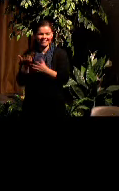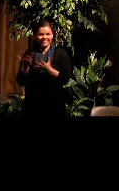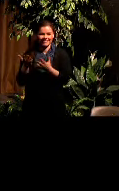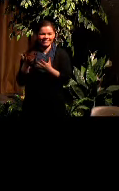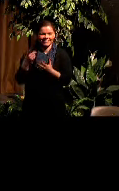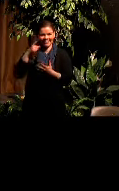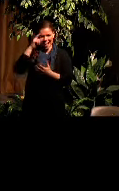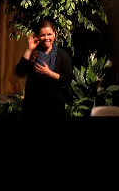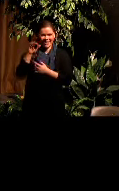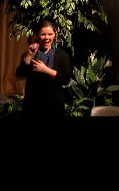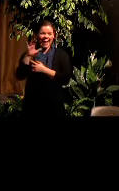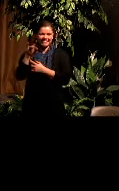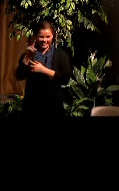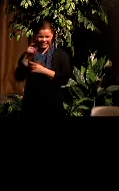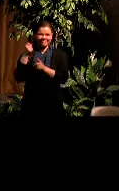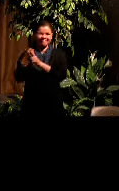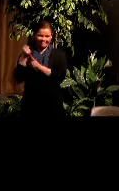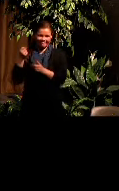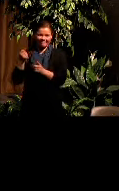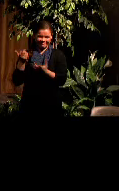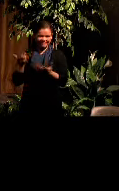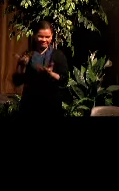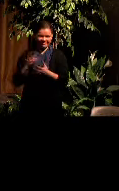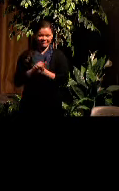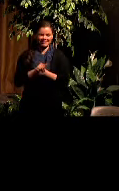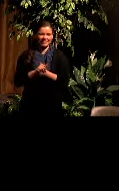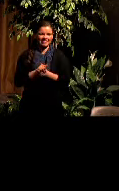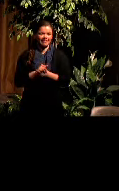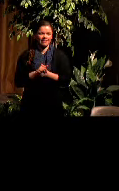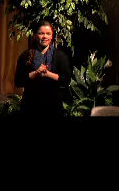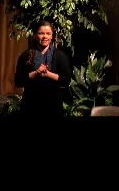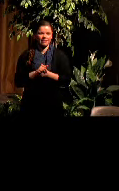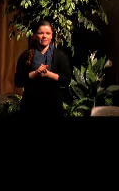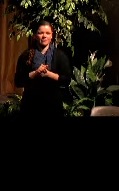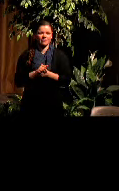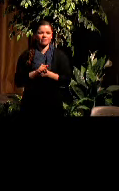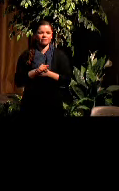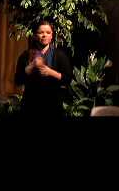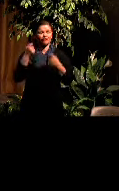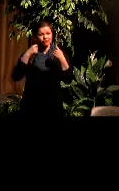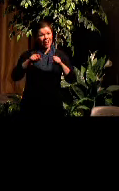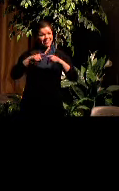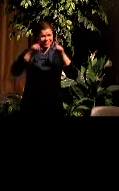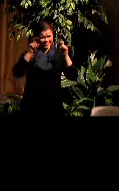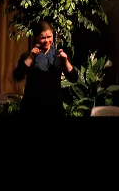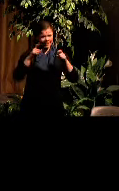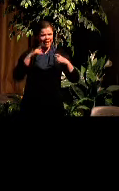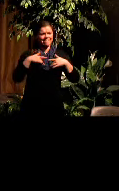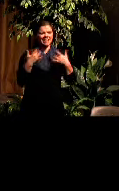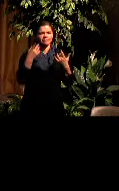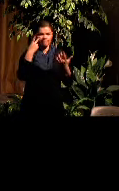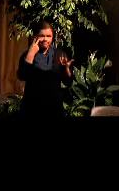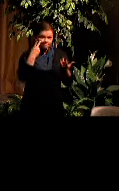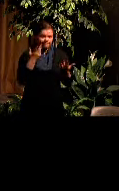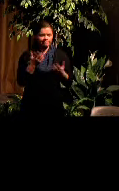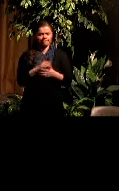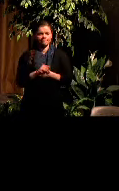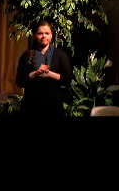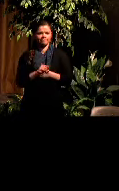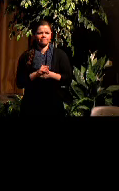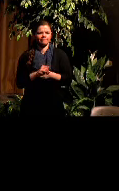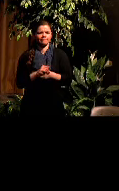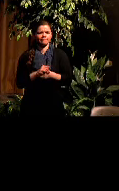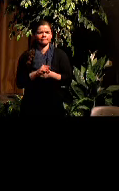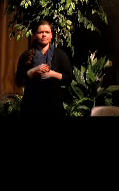we're now really starting to tackle or make attempts to try to figure out what is going on. But we're at that leading edge. I really